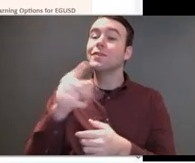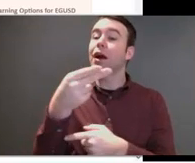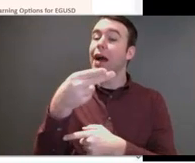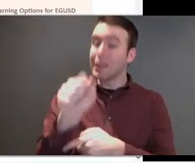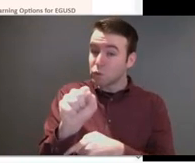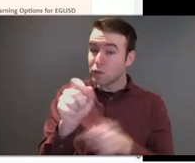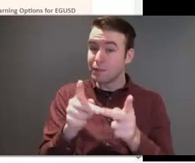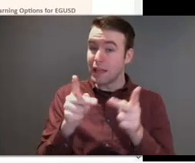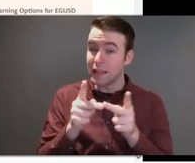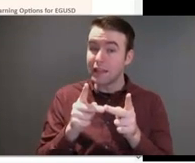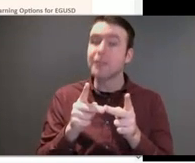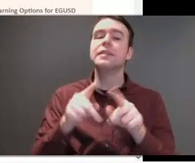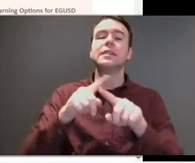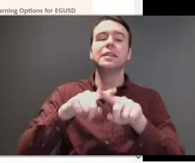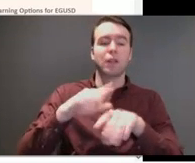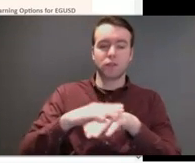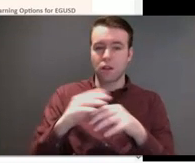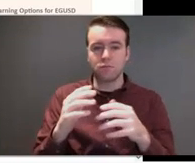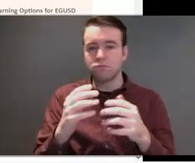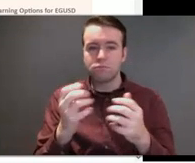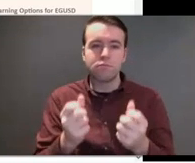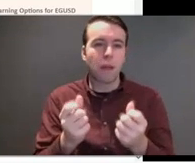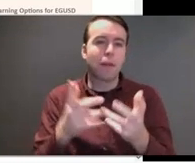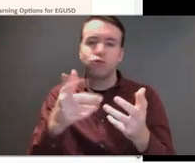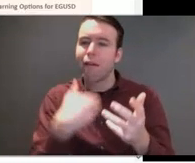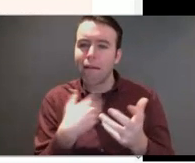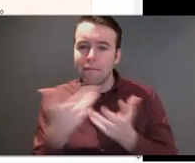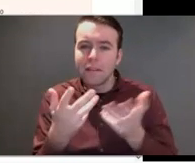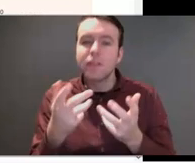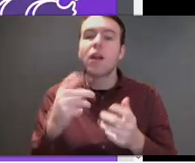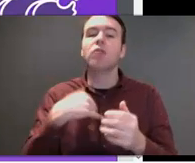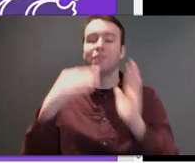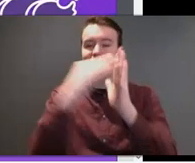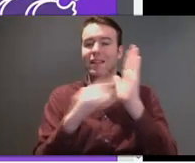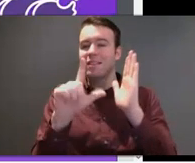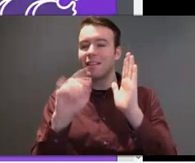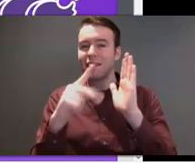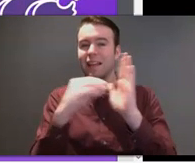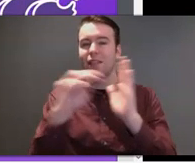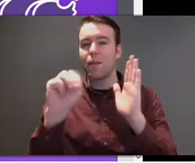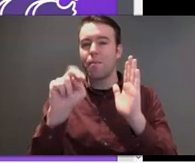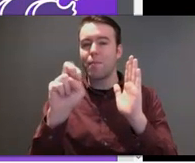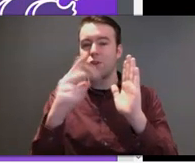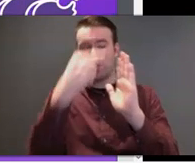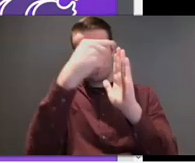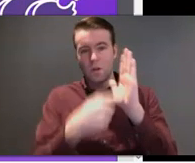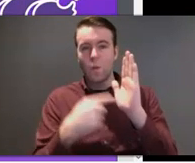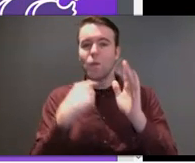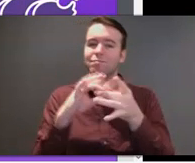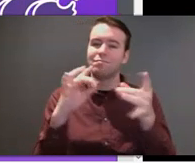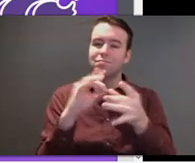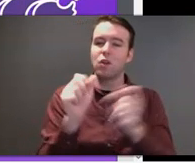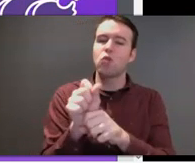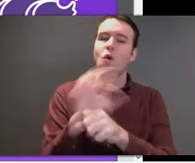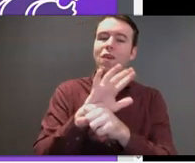site, depending on how much you have, there's a link also in their menu that'll be the COVID-19